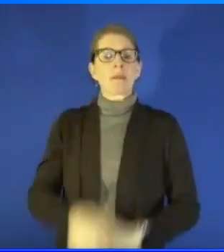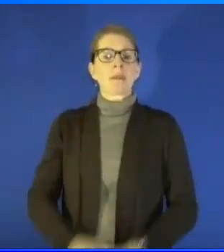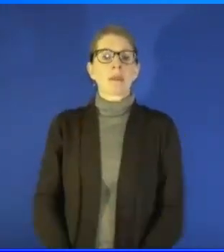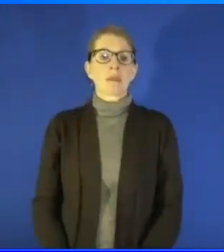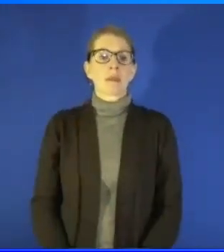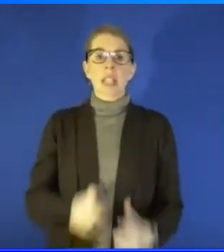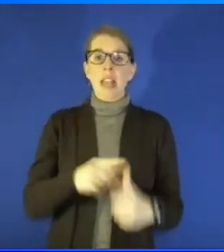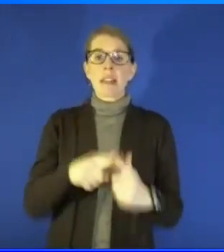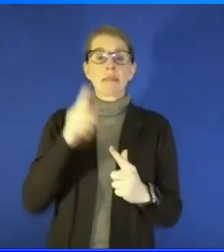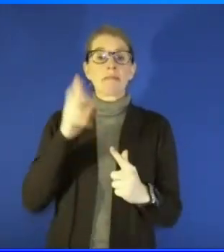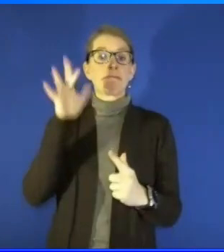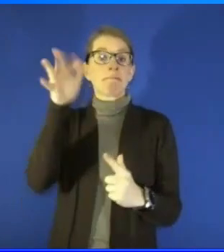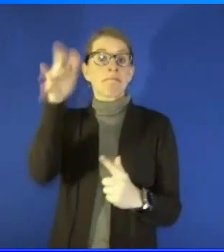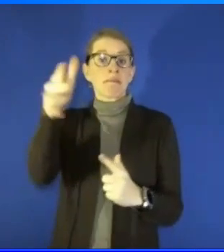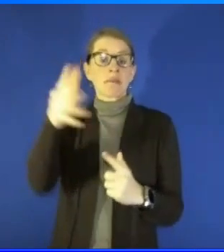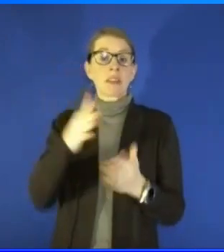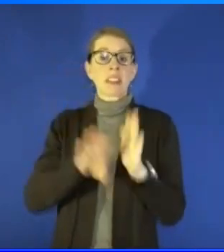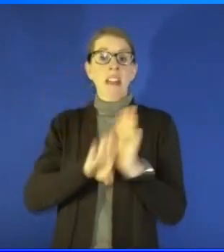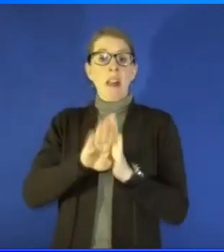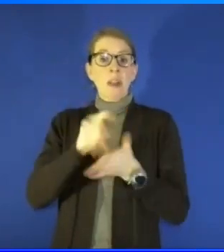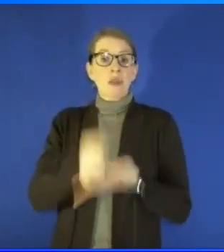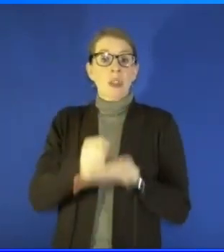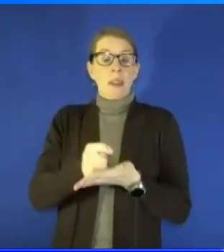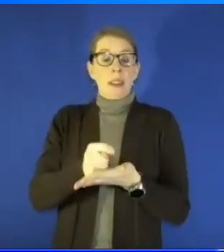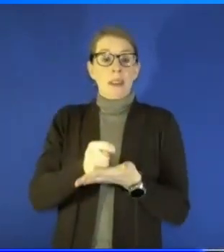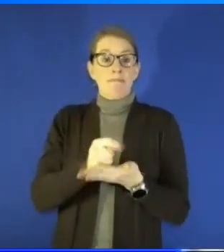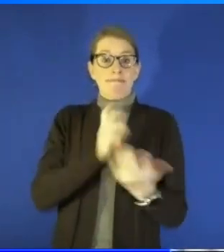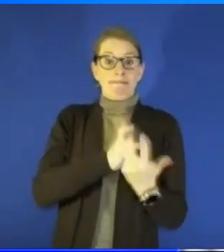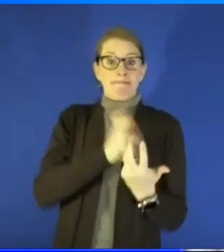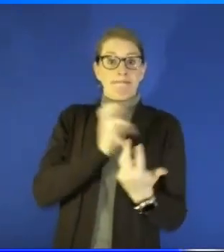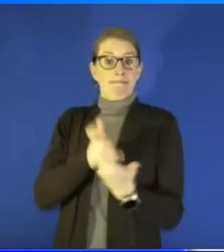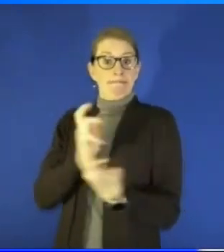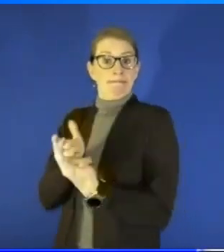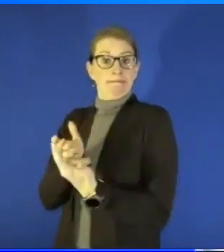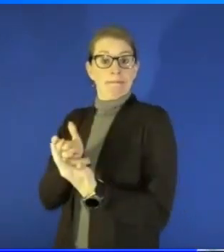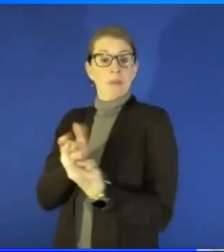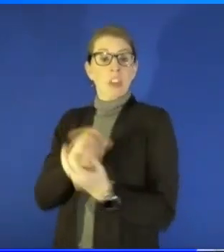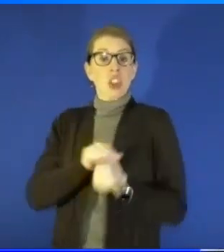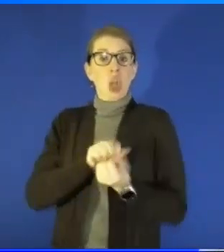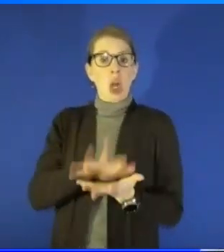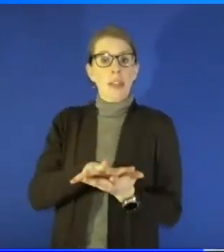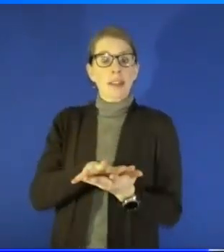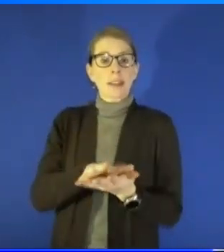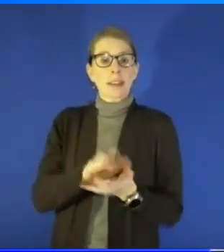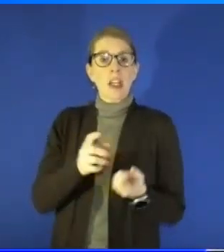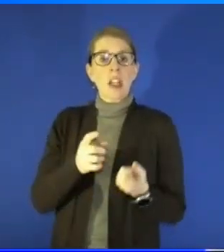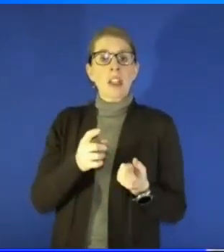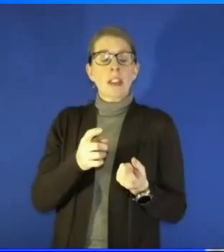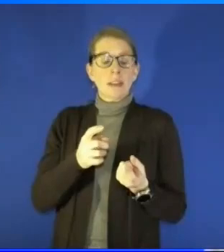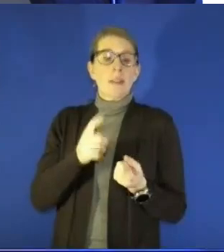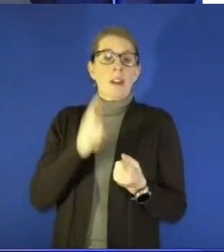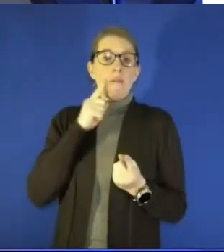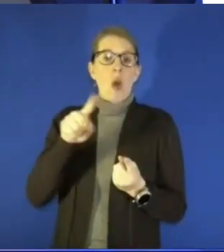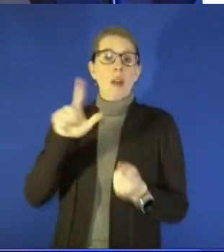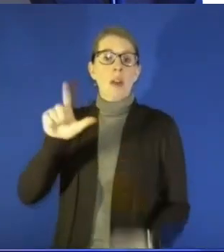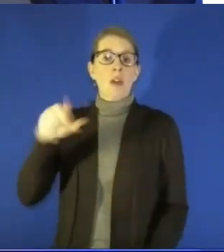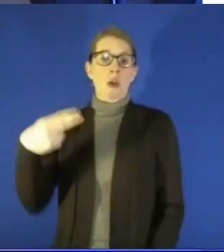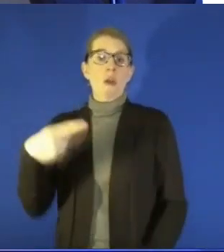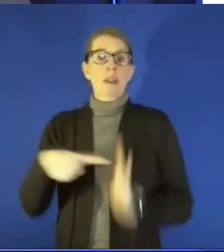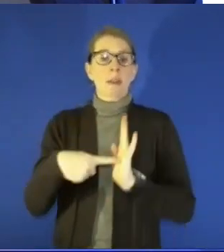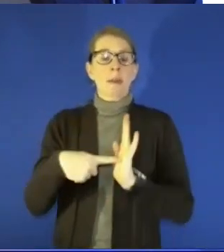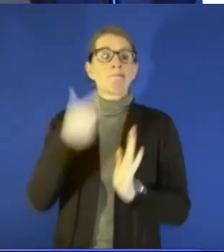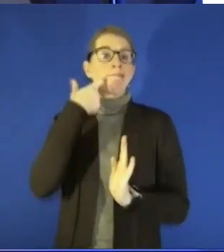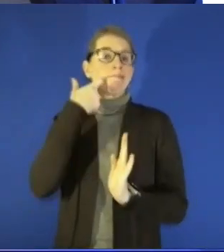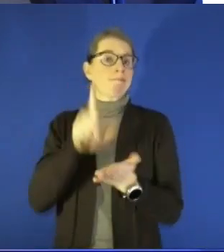with treatments that would be specific to those causes that are leading to the long hauler syndrome. So a recent article published in the New